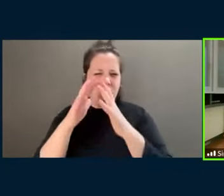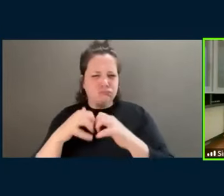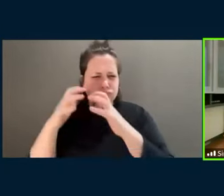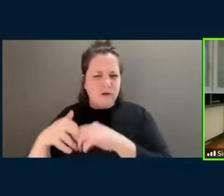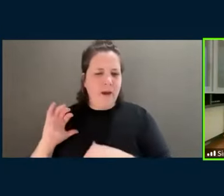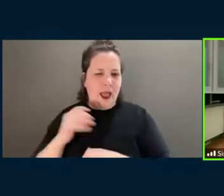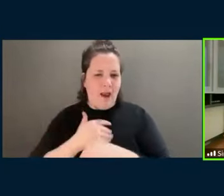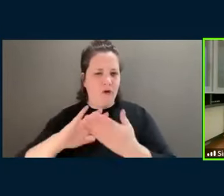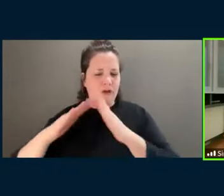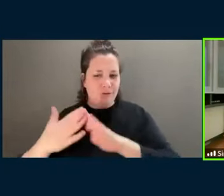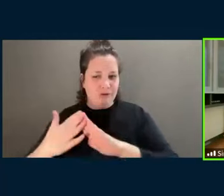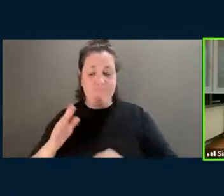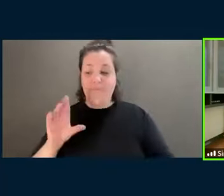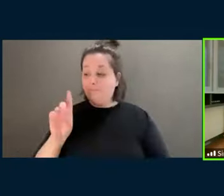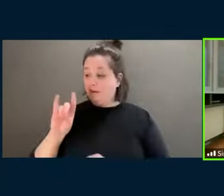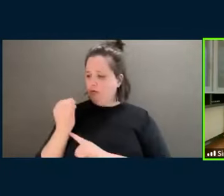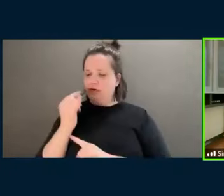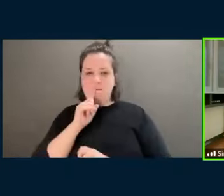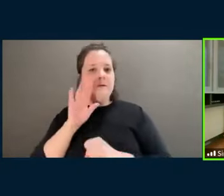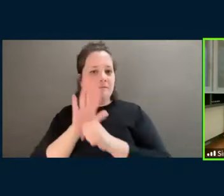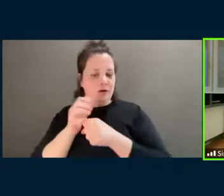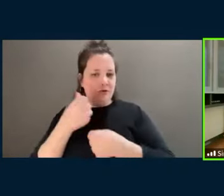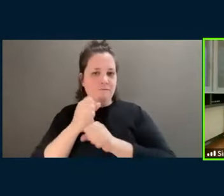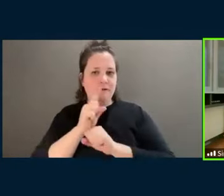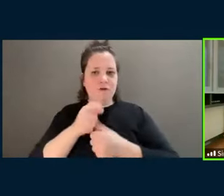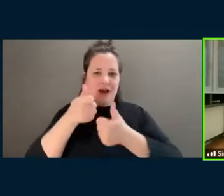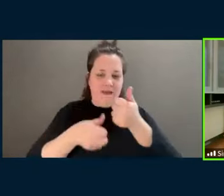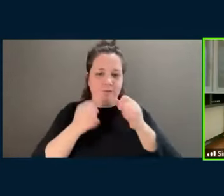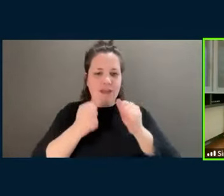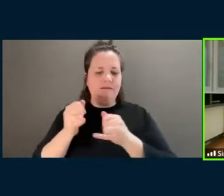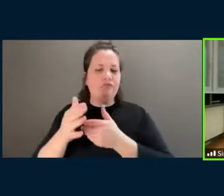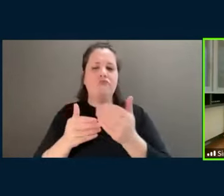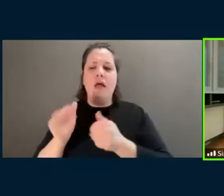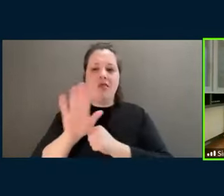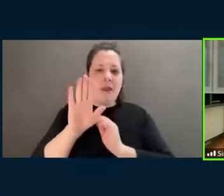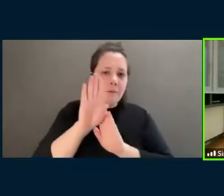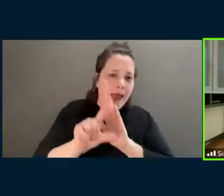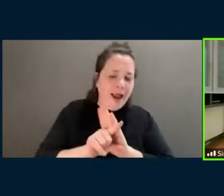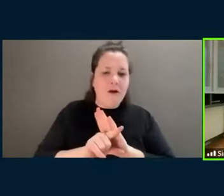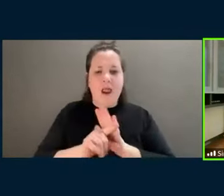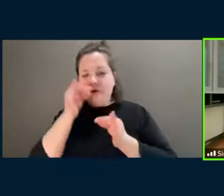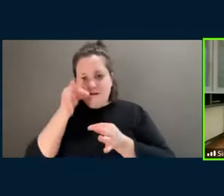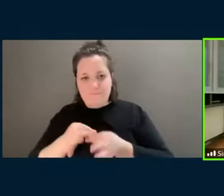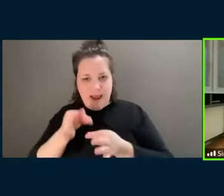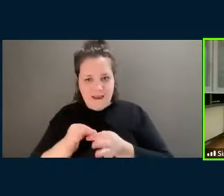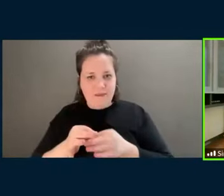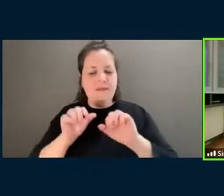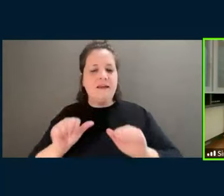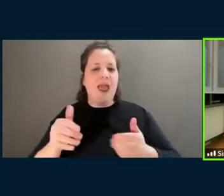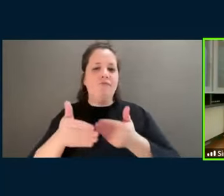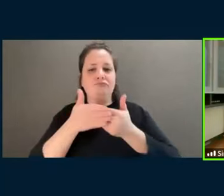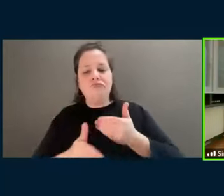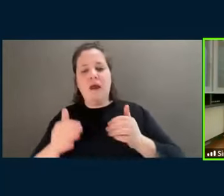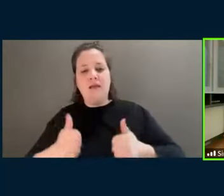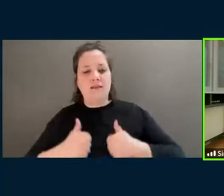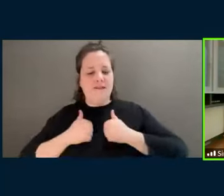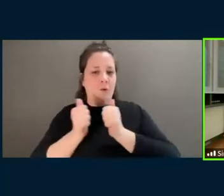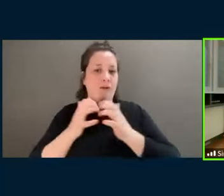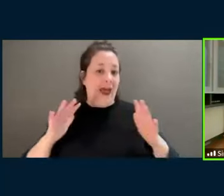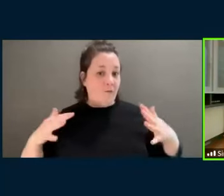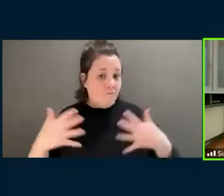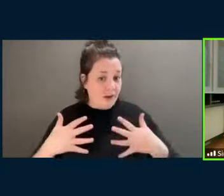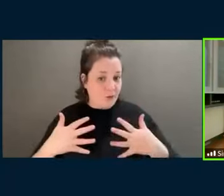is committed to ensuring that every individual, regardless of their background or beliefs, lives free from fear. Nicole, I'll